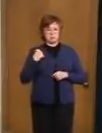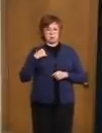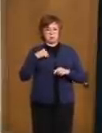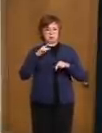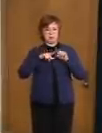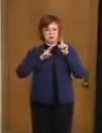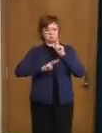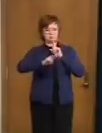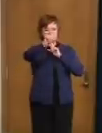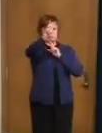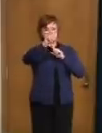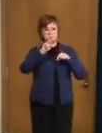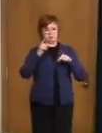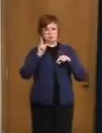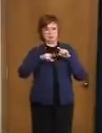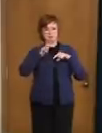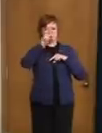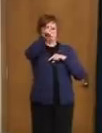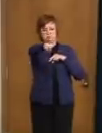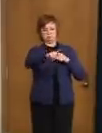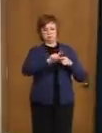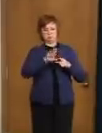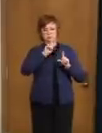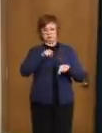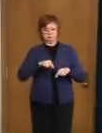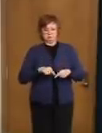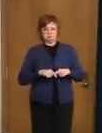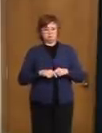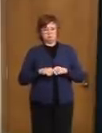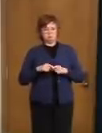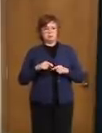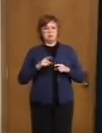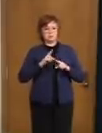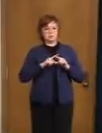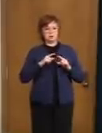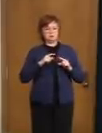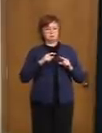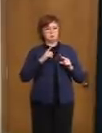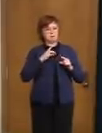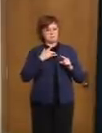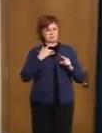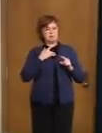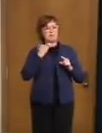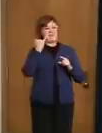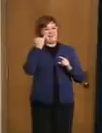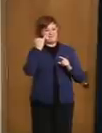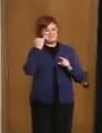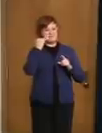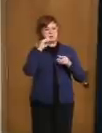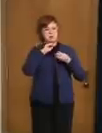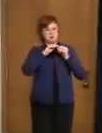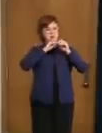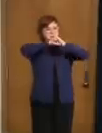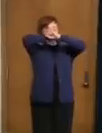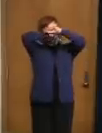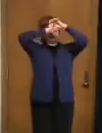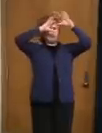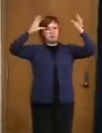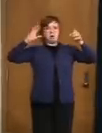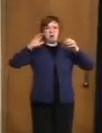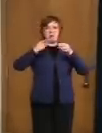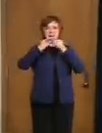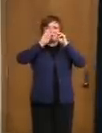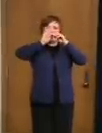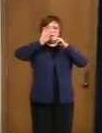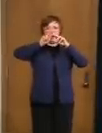tell. If we're able to start to push our numbers down, Dr. Shahab would make a recommendation at the end of the month and likely 2 or